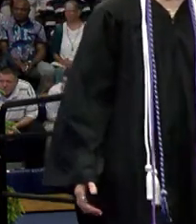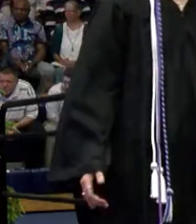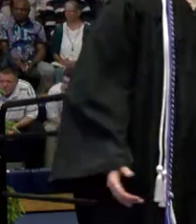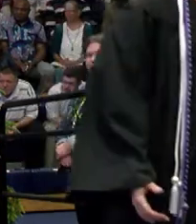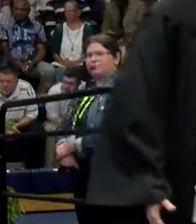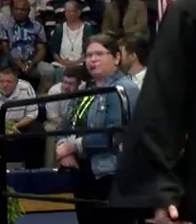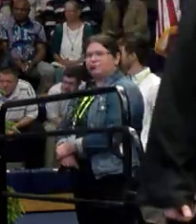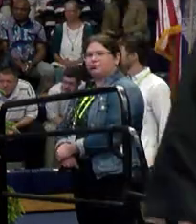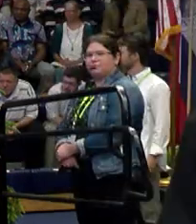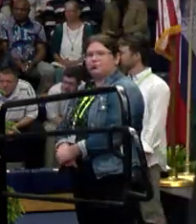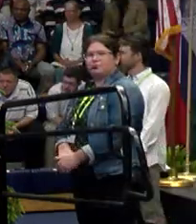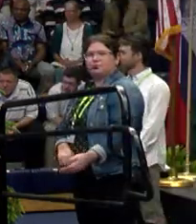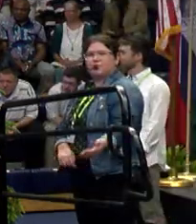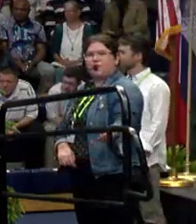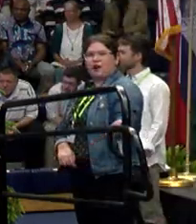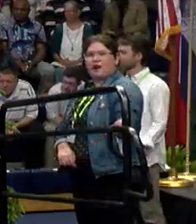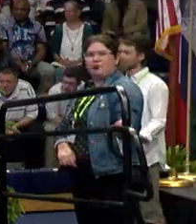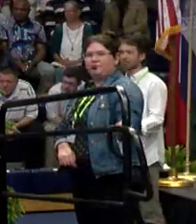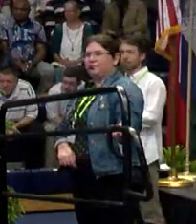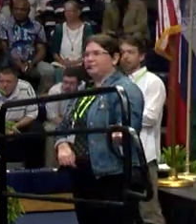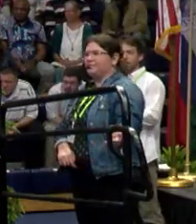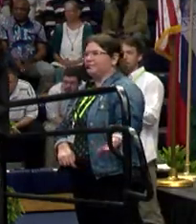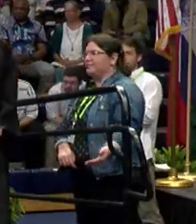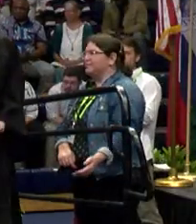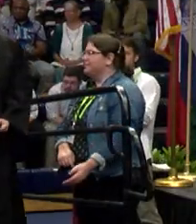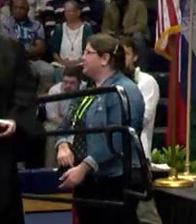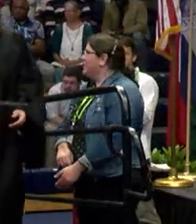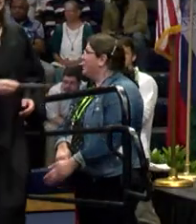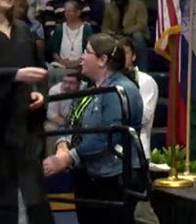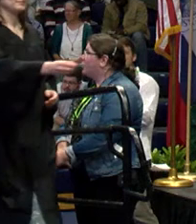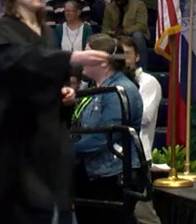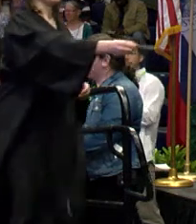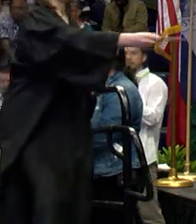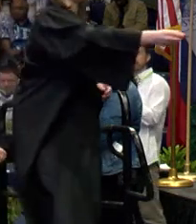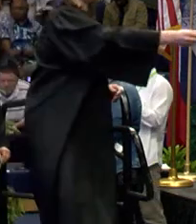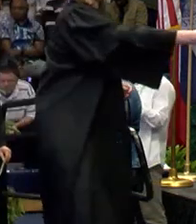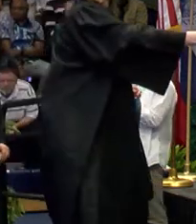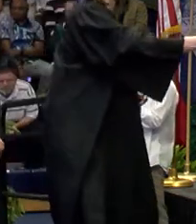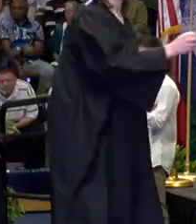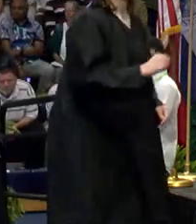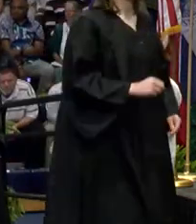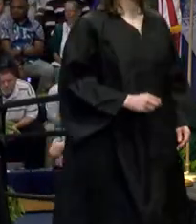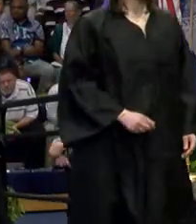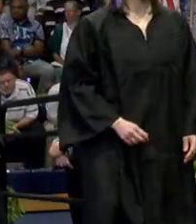Lori Rafe, University Honors College.